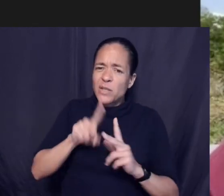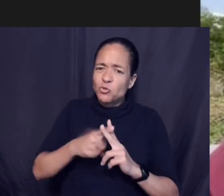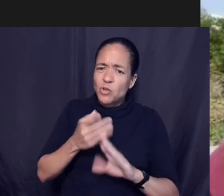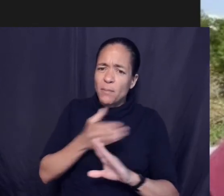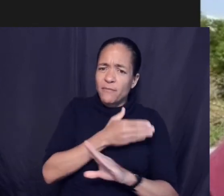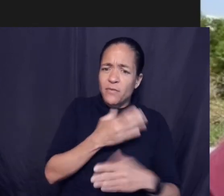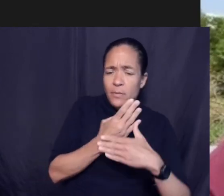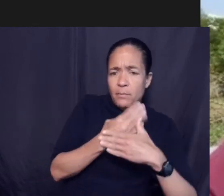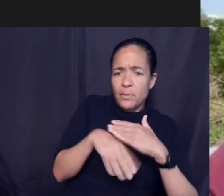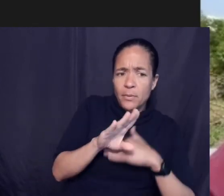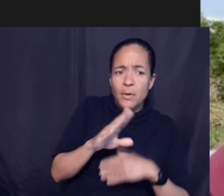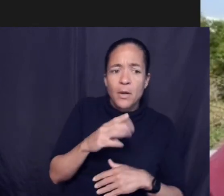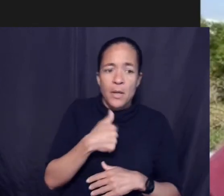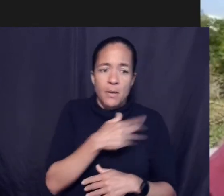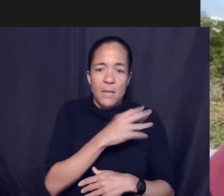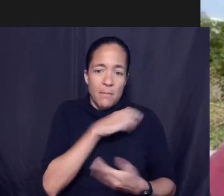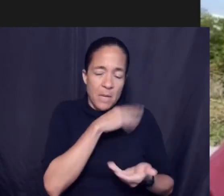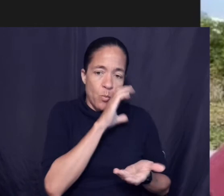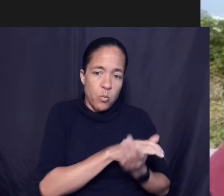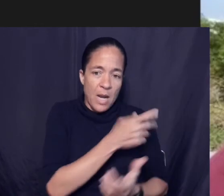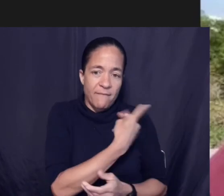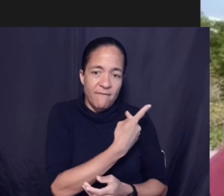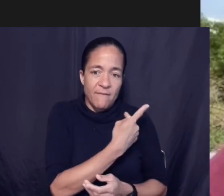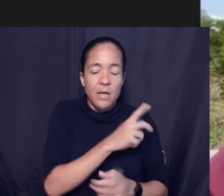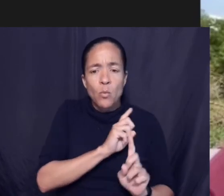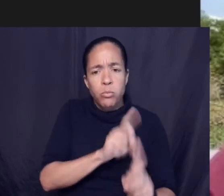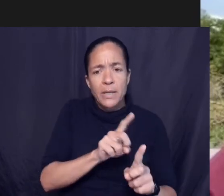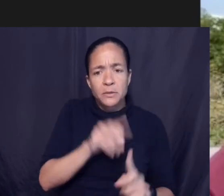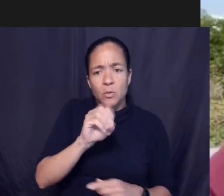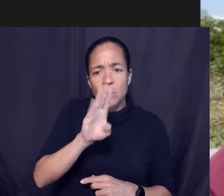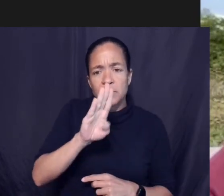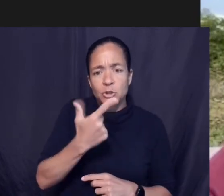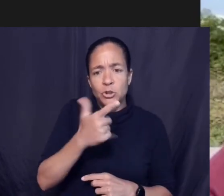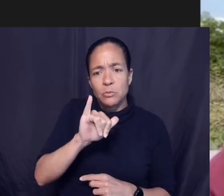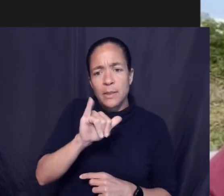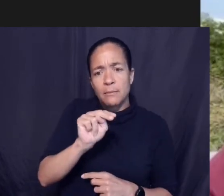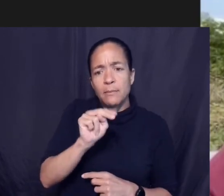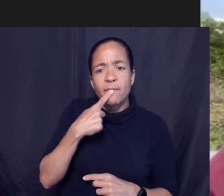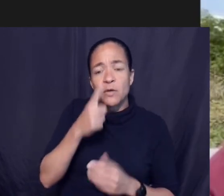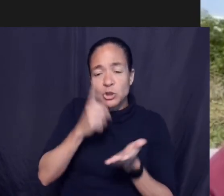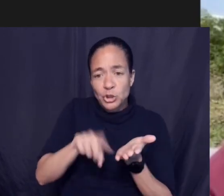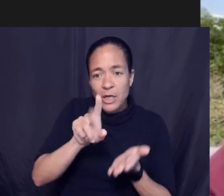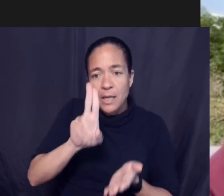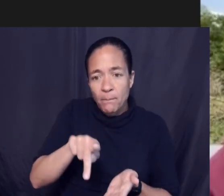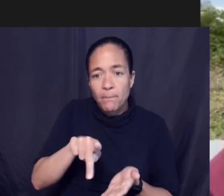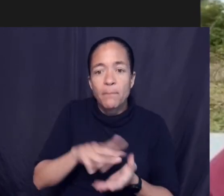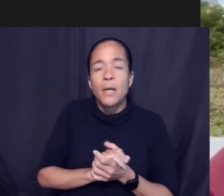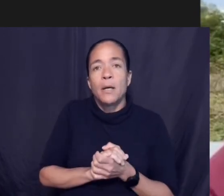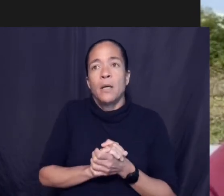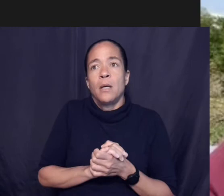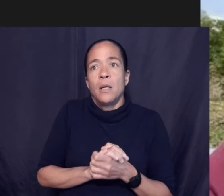started before she was born. Me and my wife, Laura, went to the OB to get a checkup.